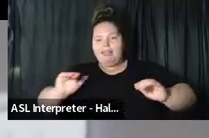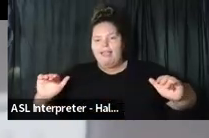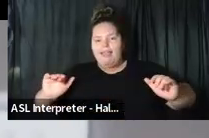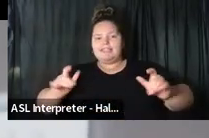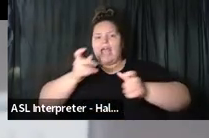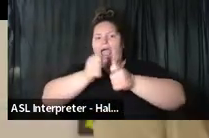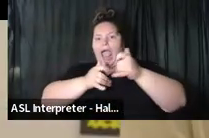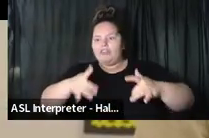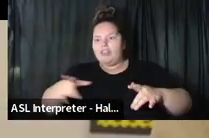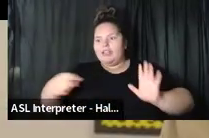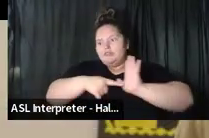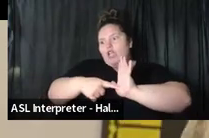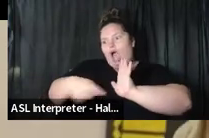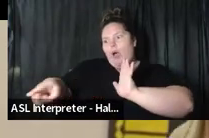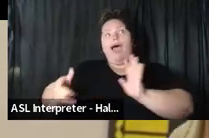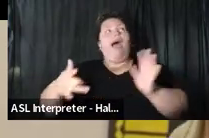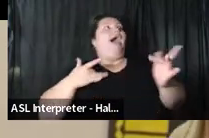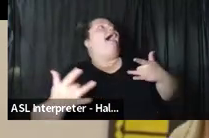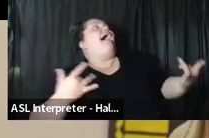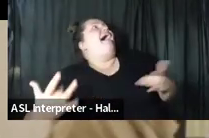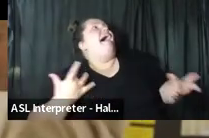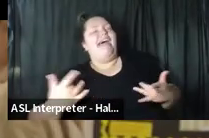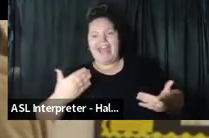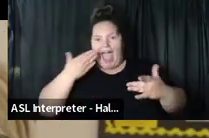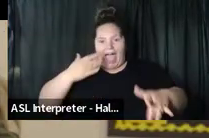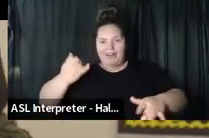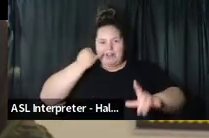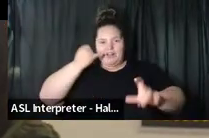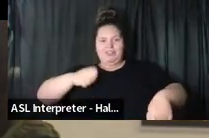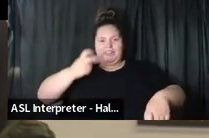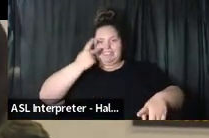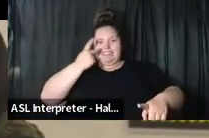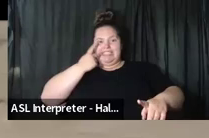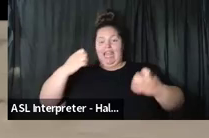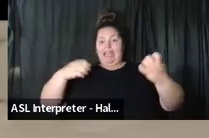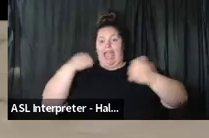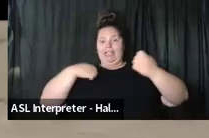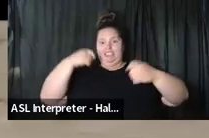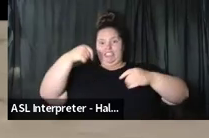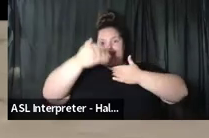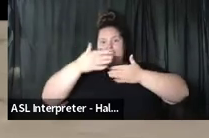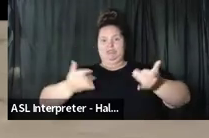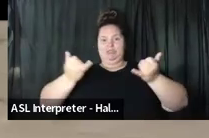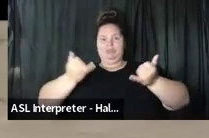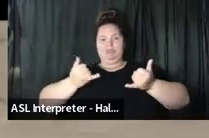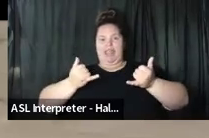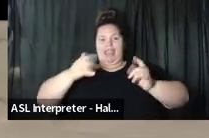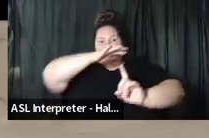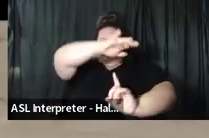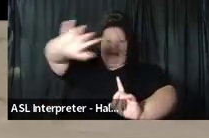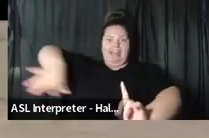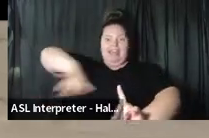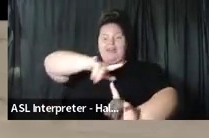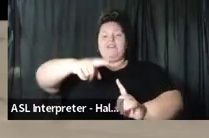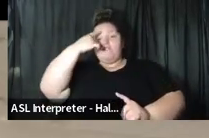of seen the energy in the room today. They're really excited about everything. And also, just for me as the youth assistive technology